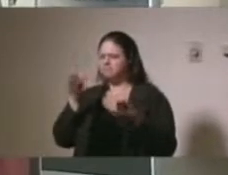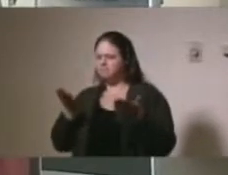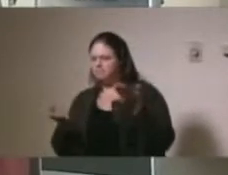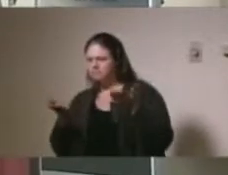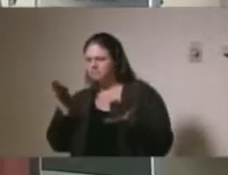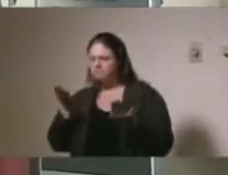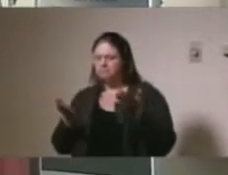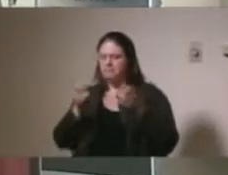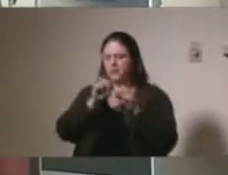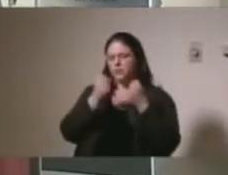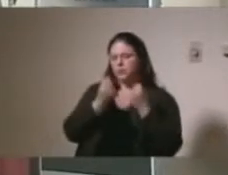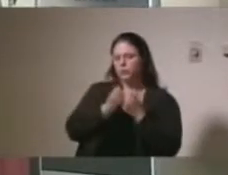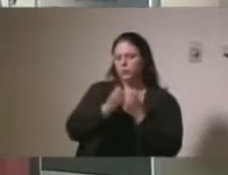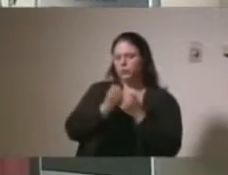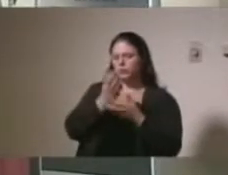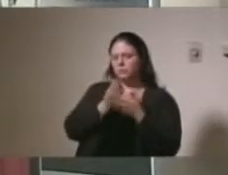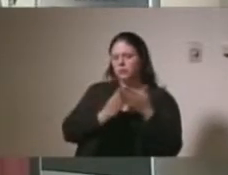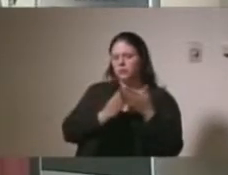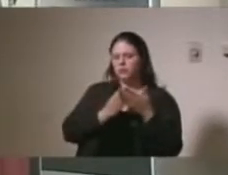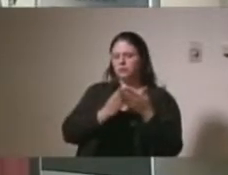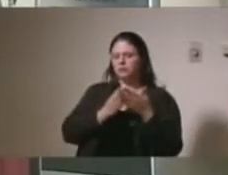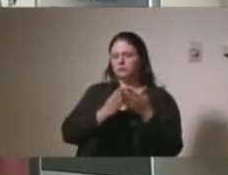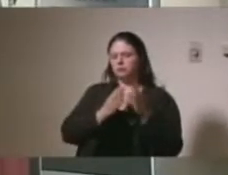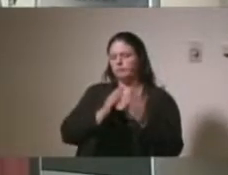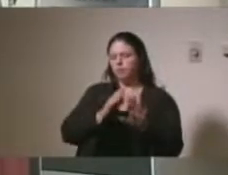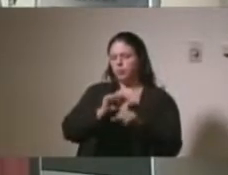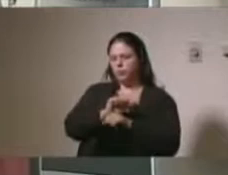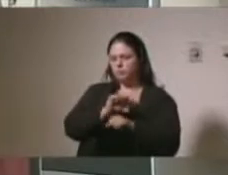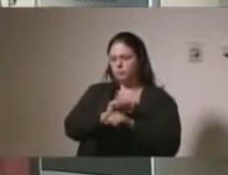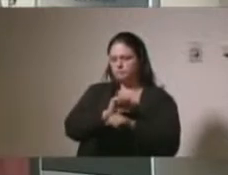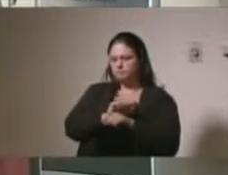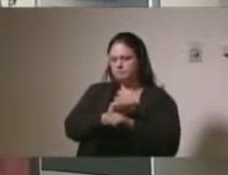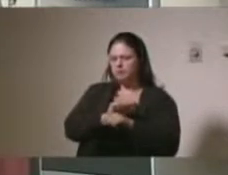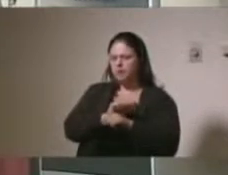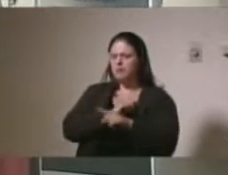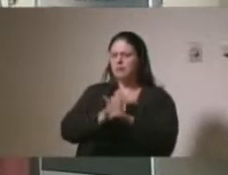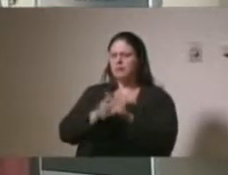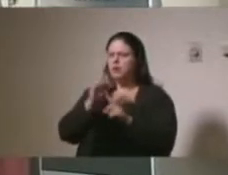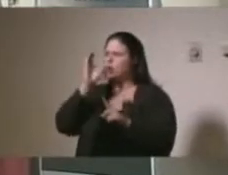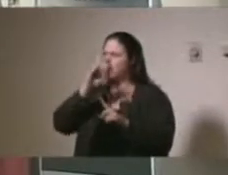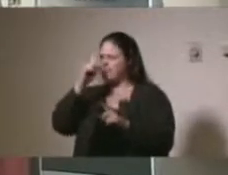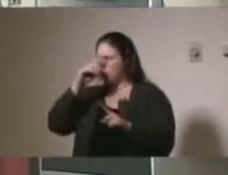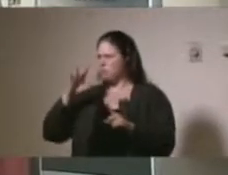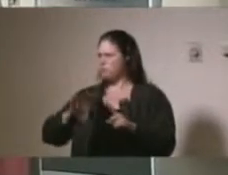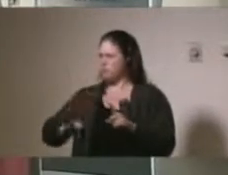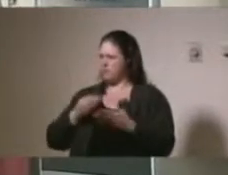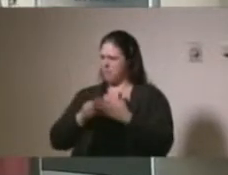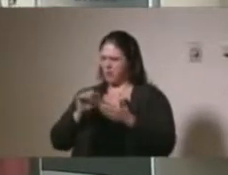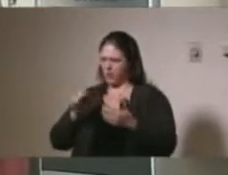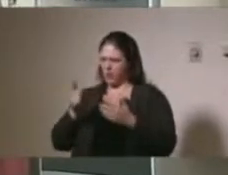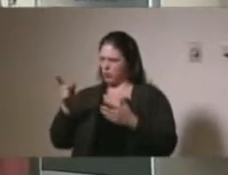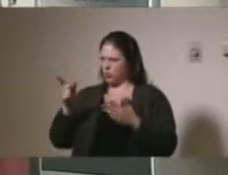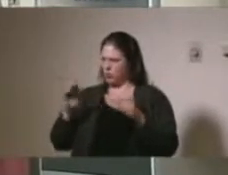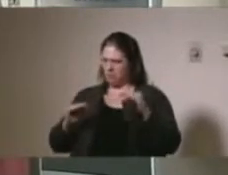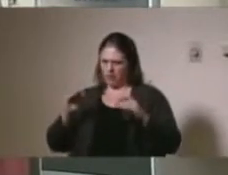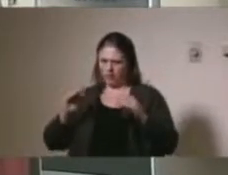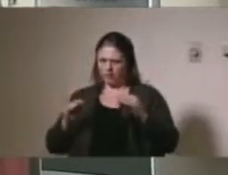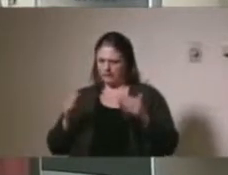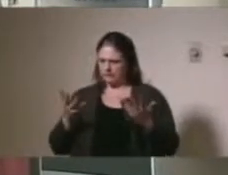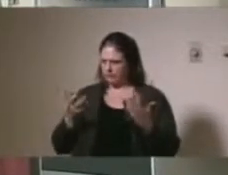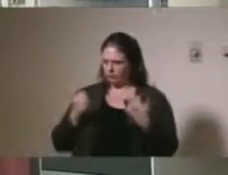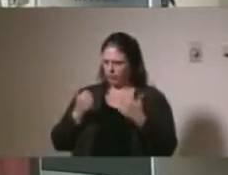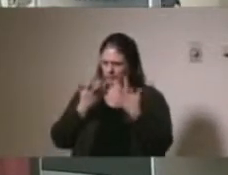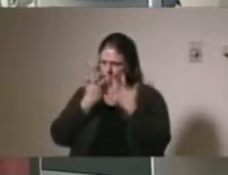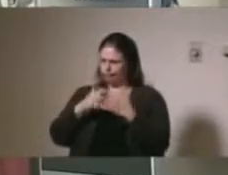social aspect of your work and the search for profits? How do you try to reconcile